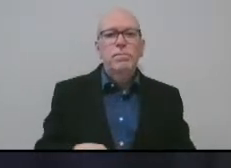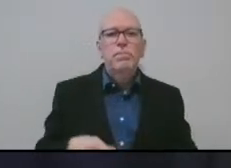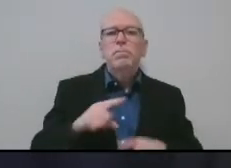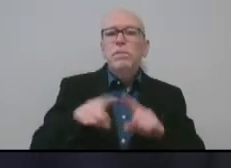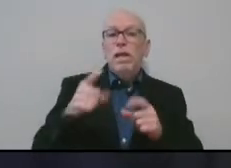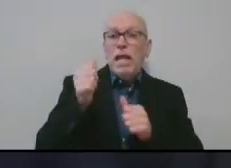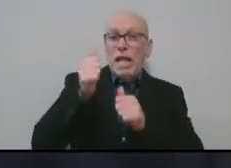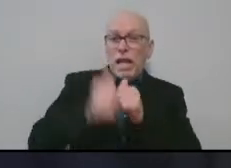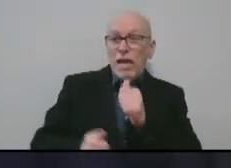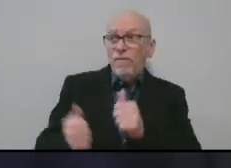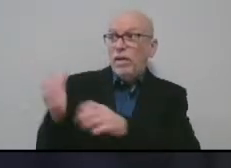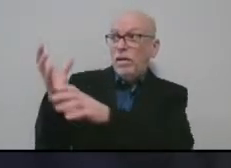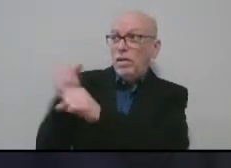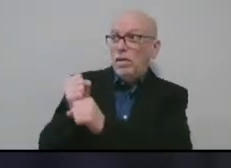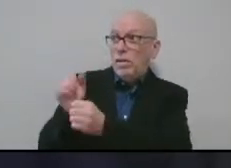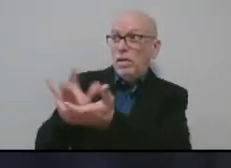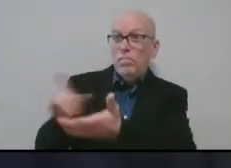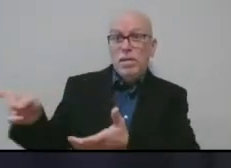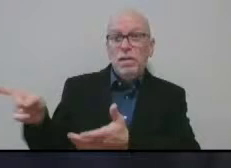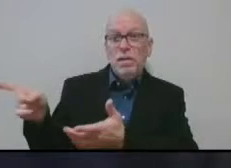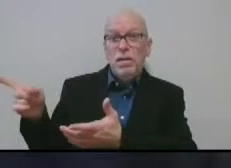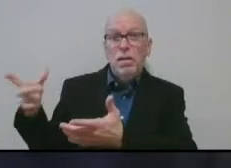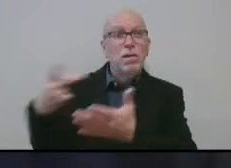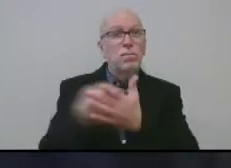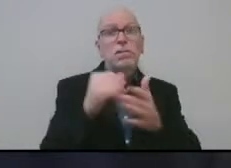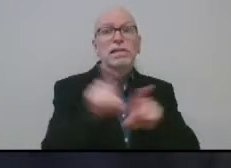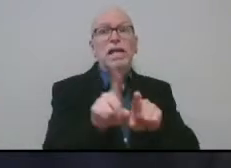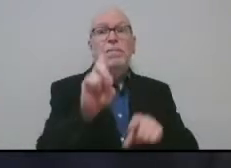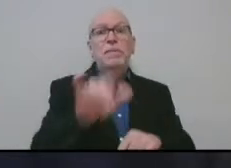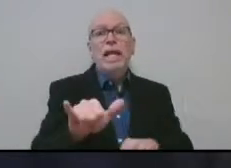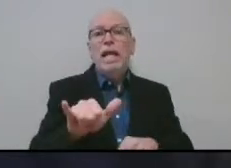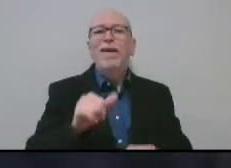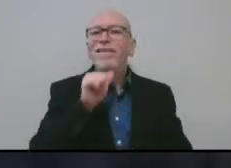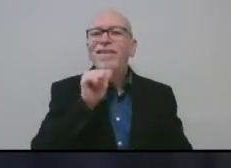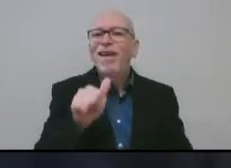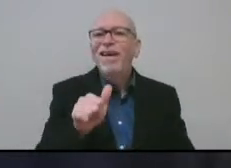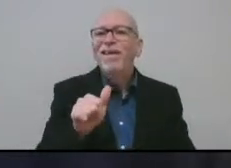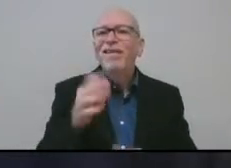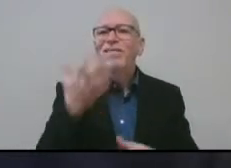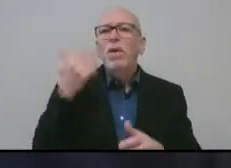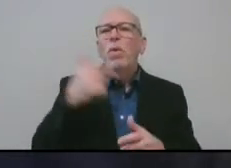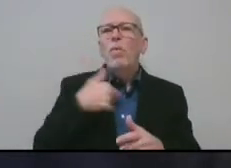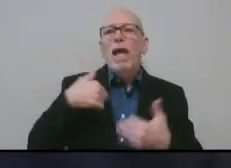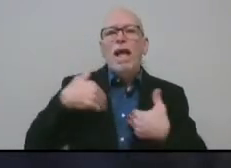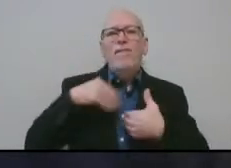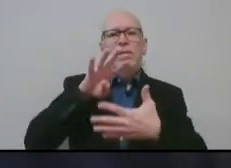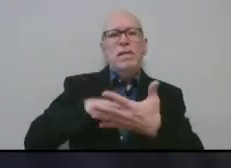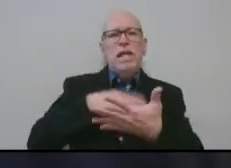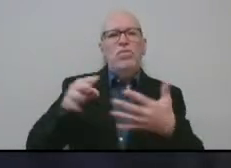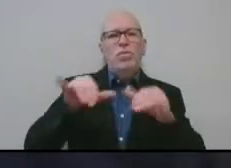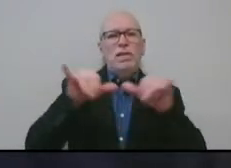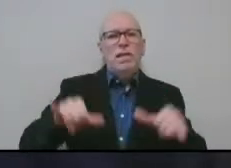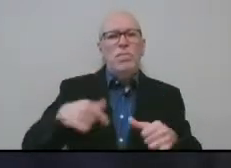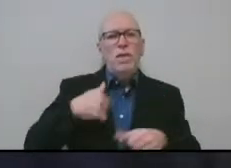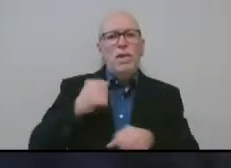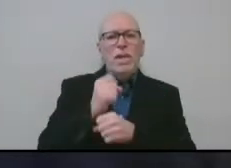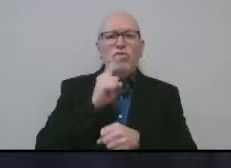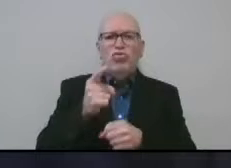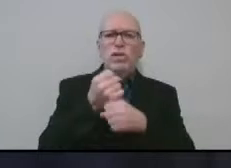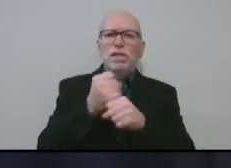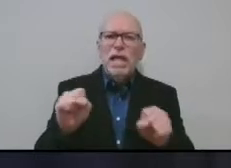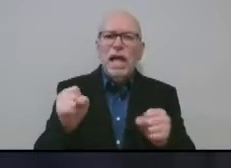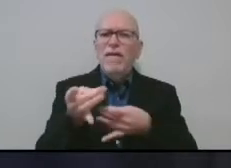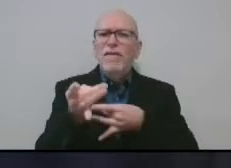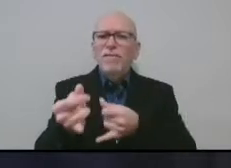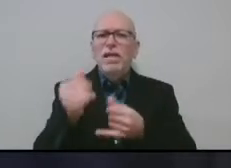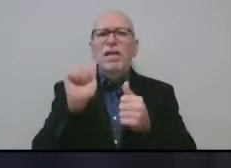dose that you receive on the day that you receive it. And because we have set up the scheduling system and we've made it, so safe and efficient for people to socially